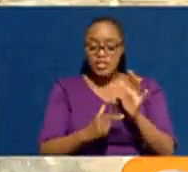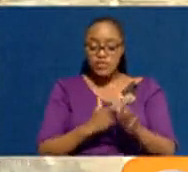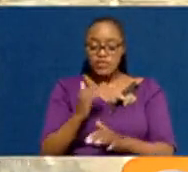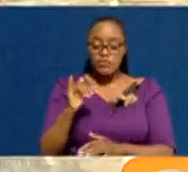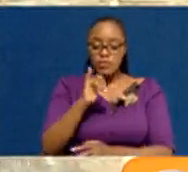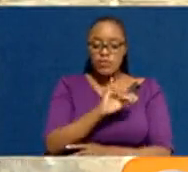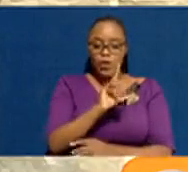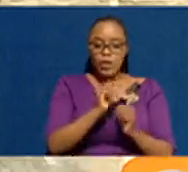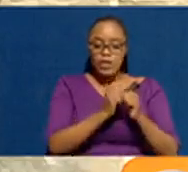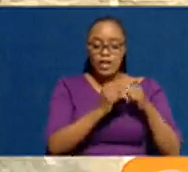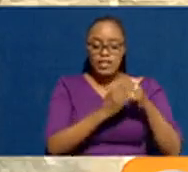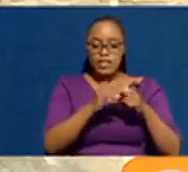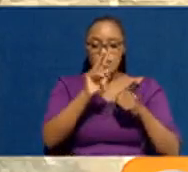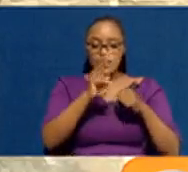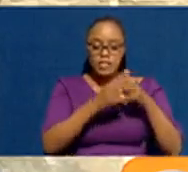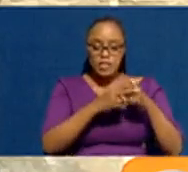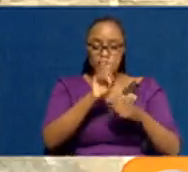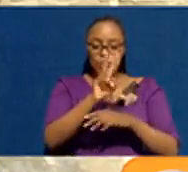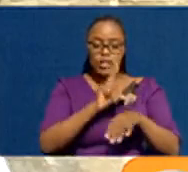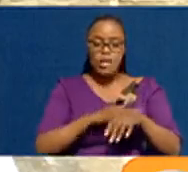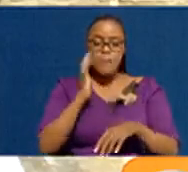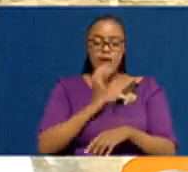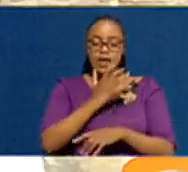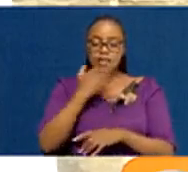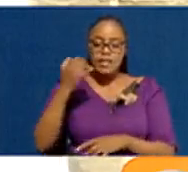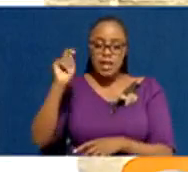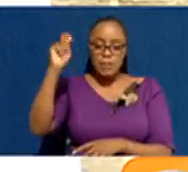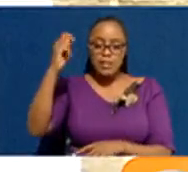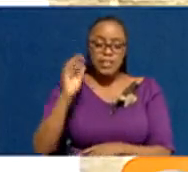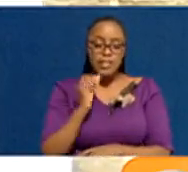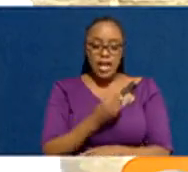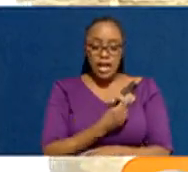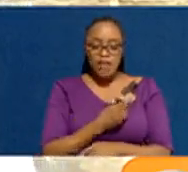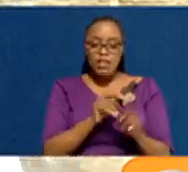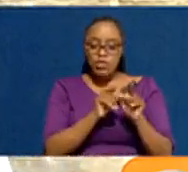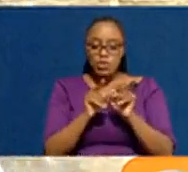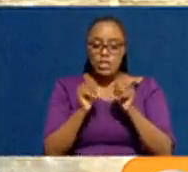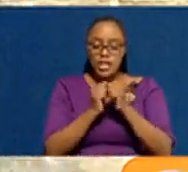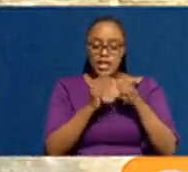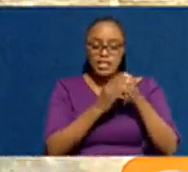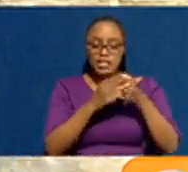in 1972 when Jomo Kenyatta was our president, and in